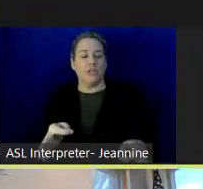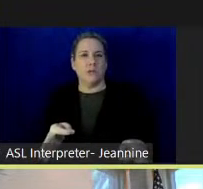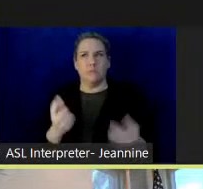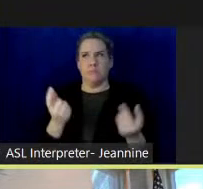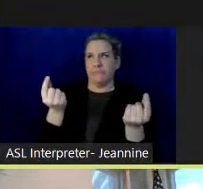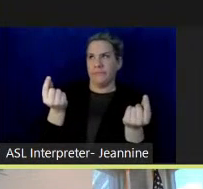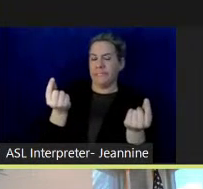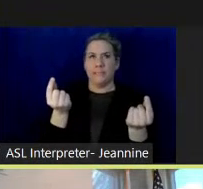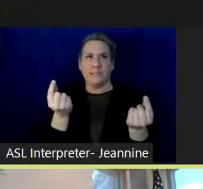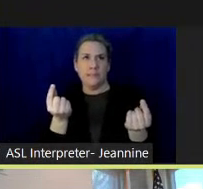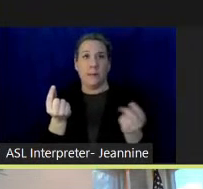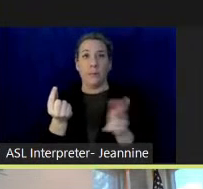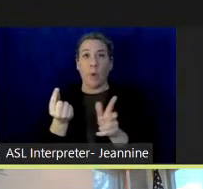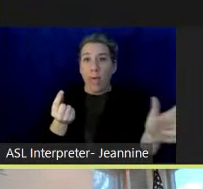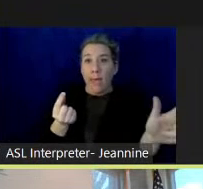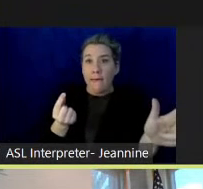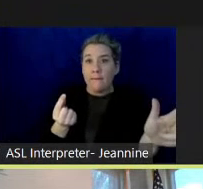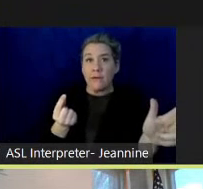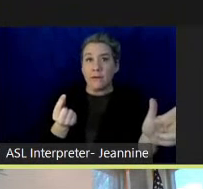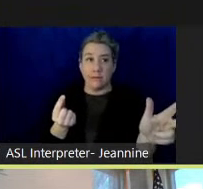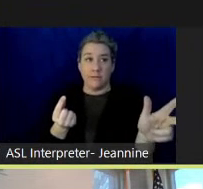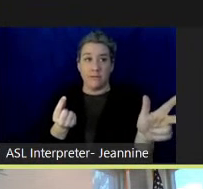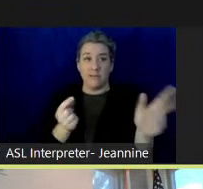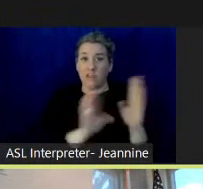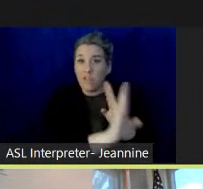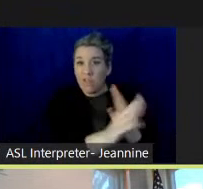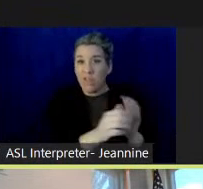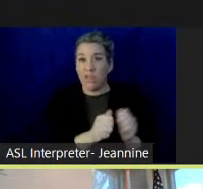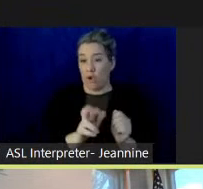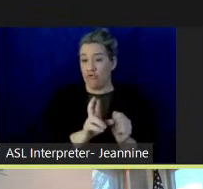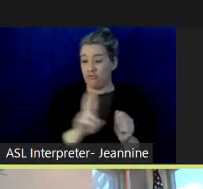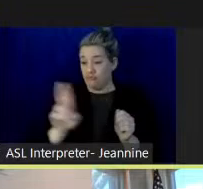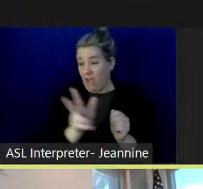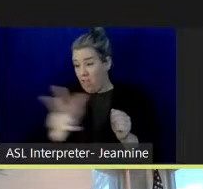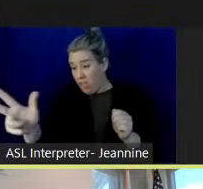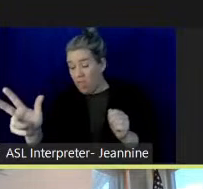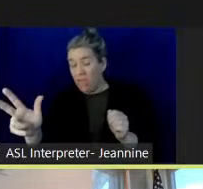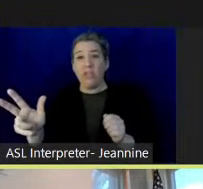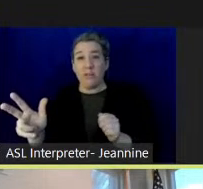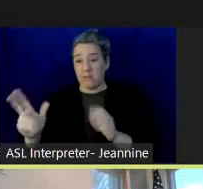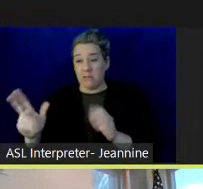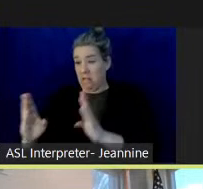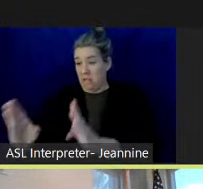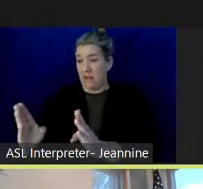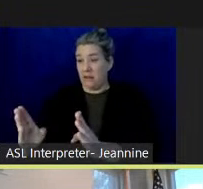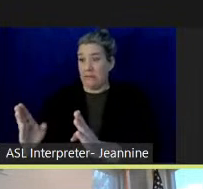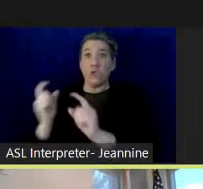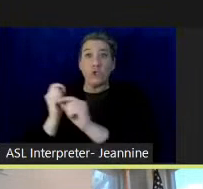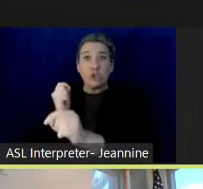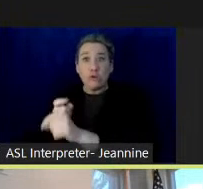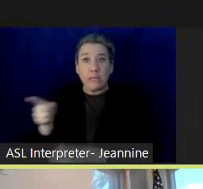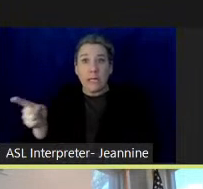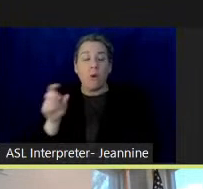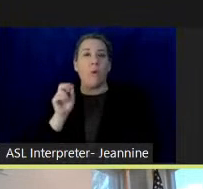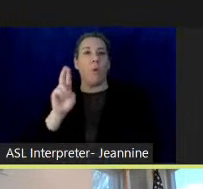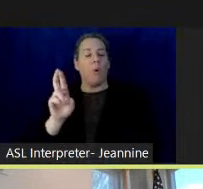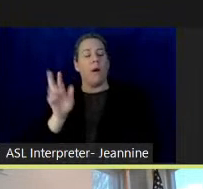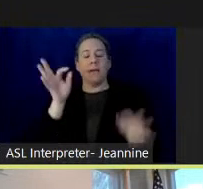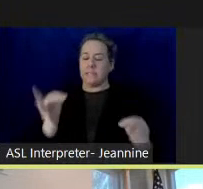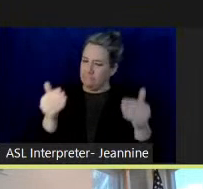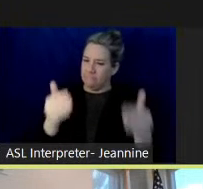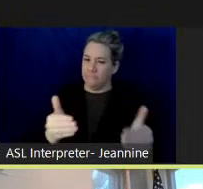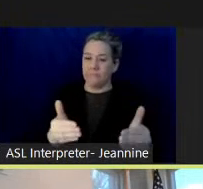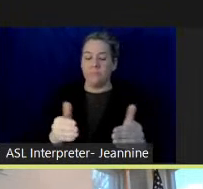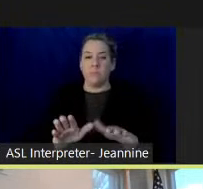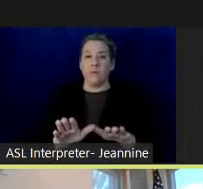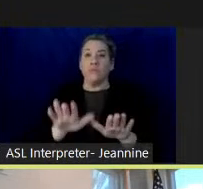do? I'm going to go left into the guardrail. I'm going to go right into the opposing lane where there's now occupied by a semi truck. Or I decide I'm going to hit the brakes